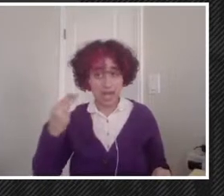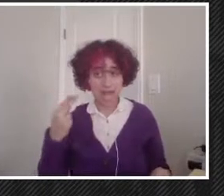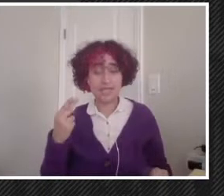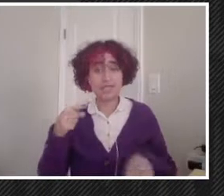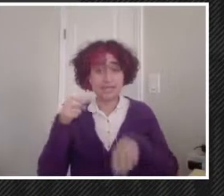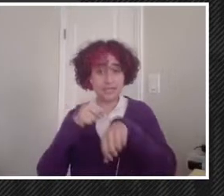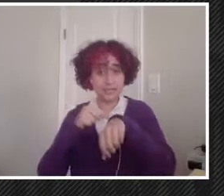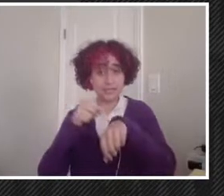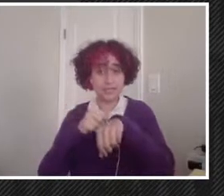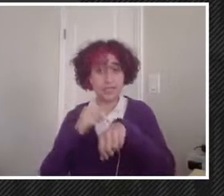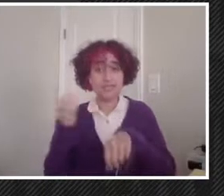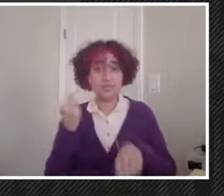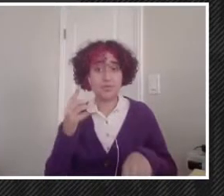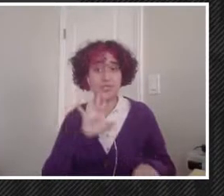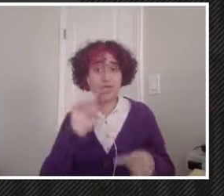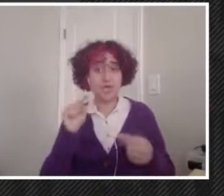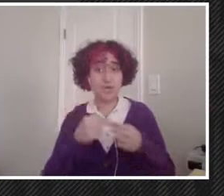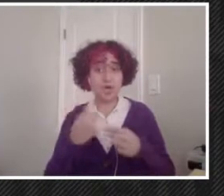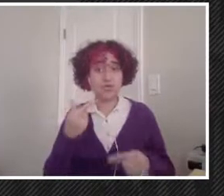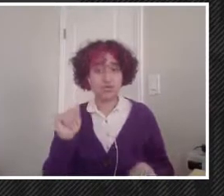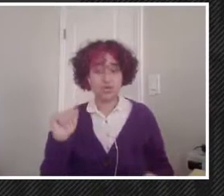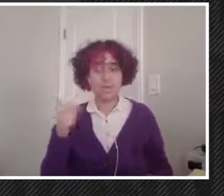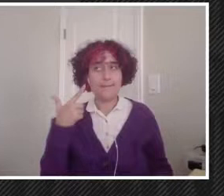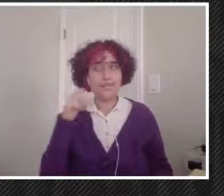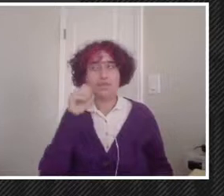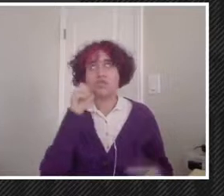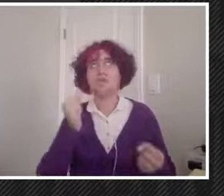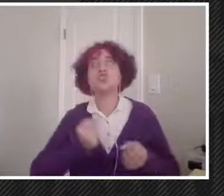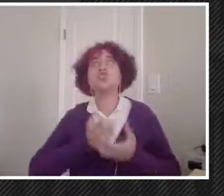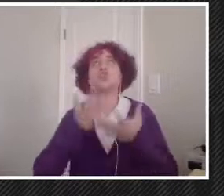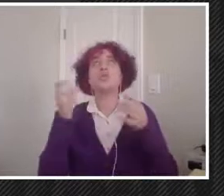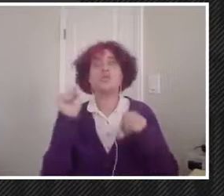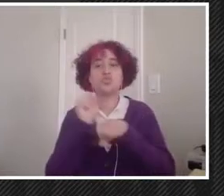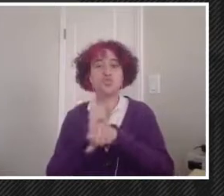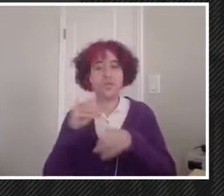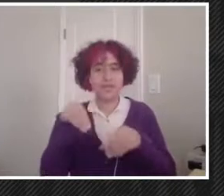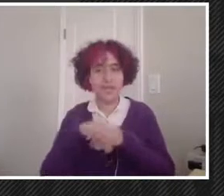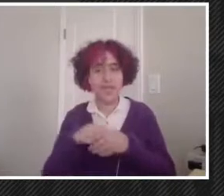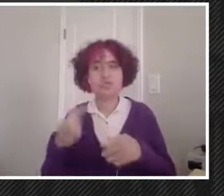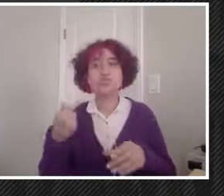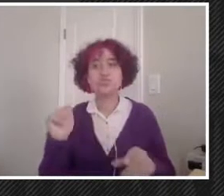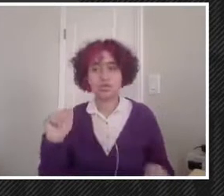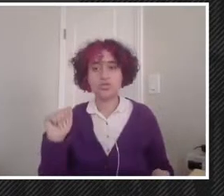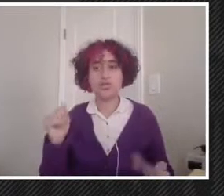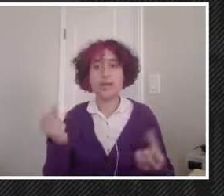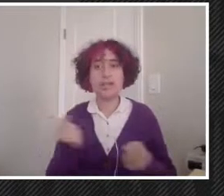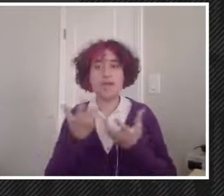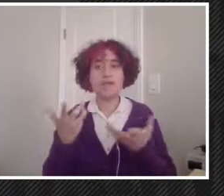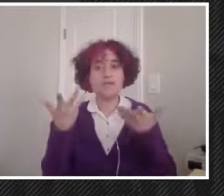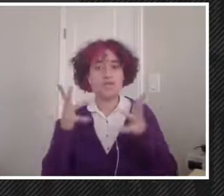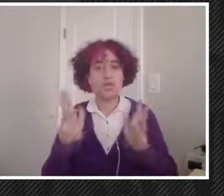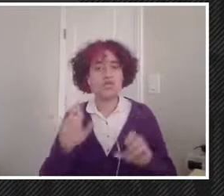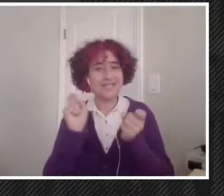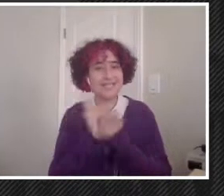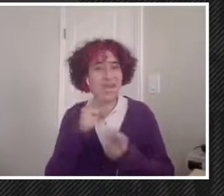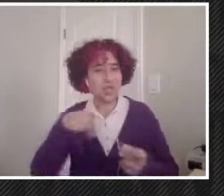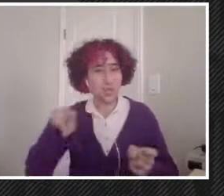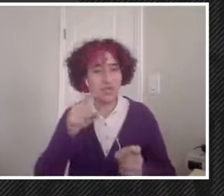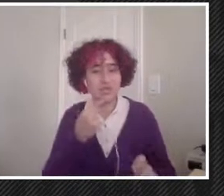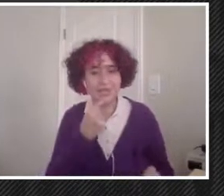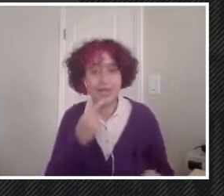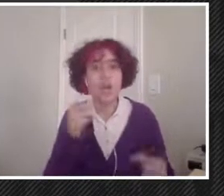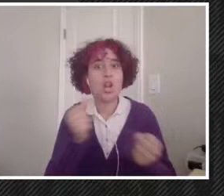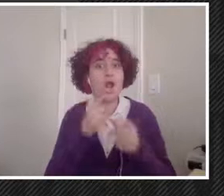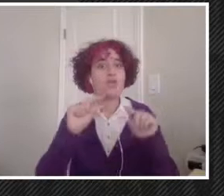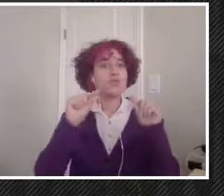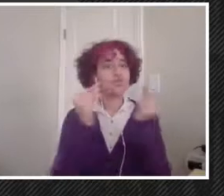a lot of work that's been done in Georgia, and a lot of it has to deal with exactly what you just said. A lot of these groups and individuals have always wanted change,